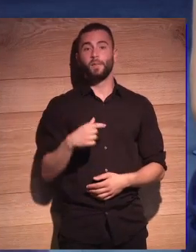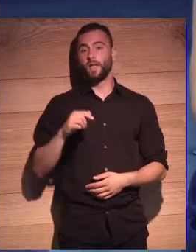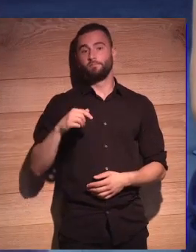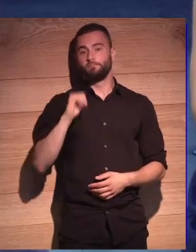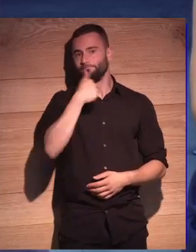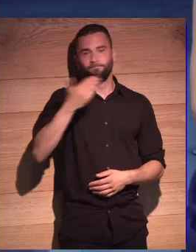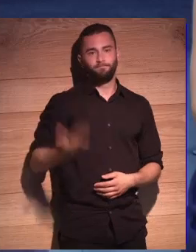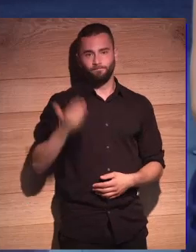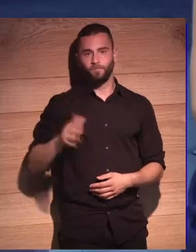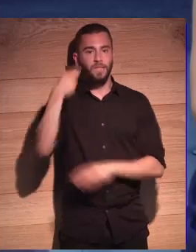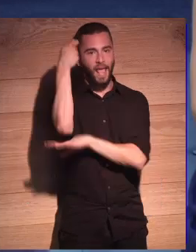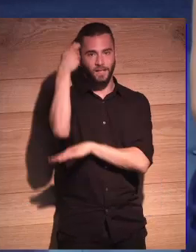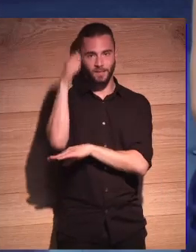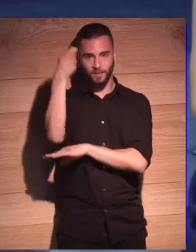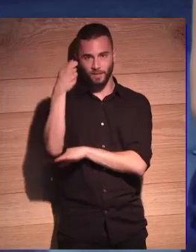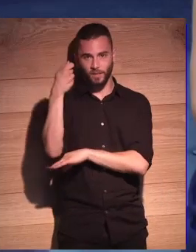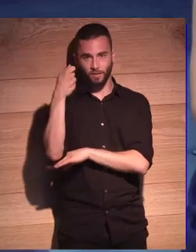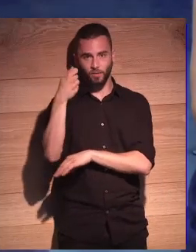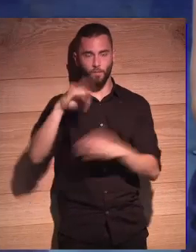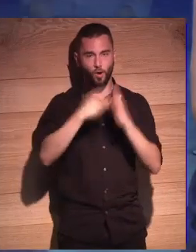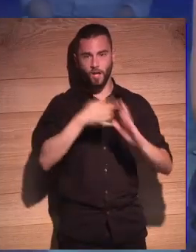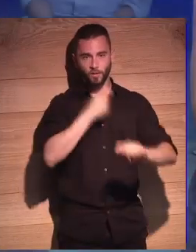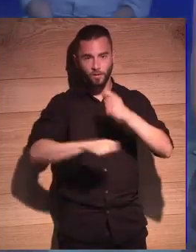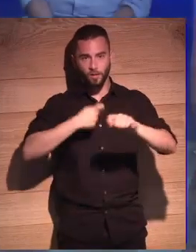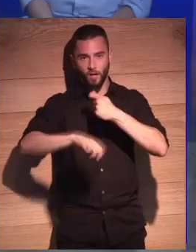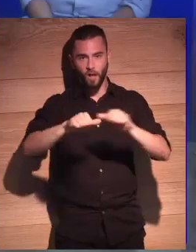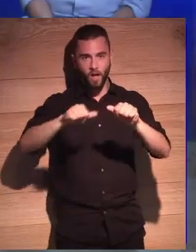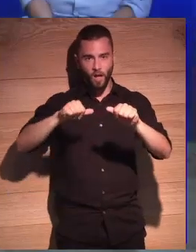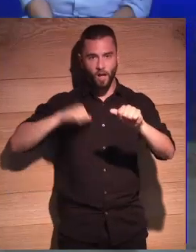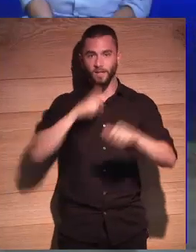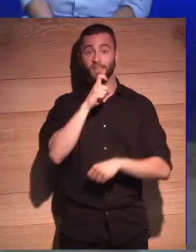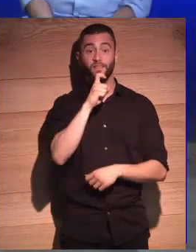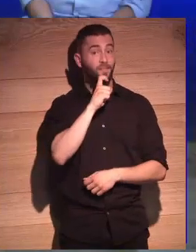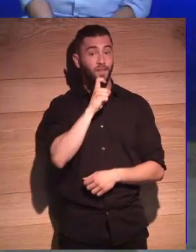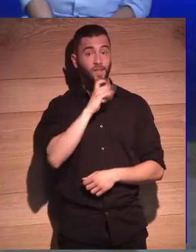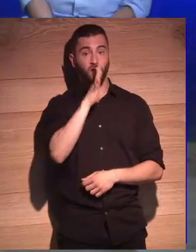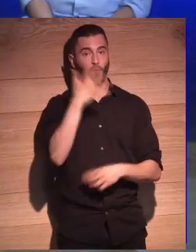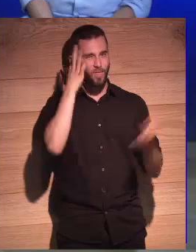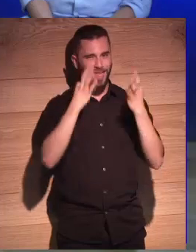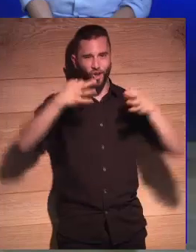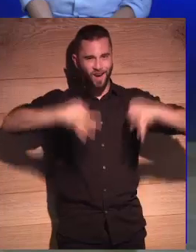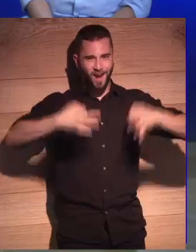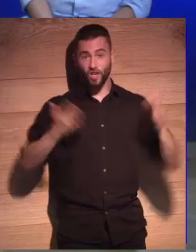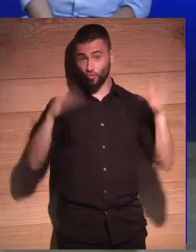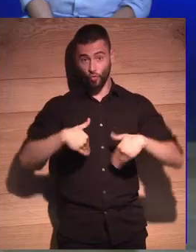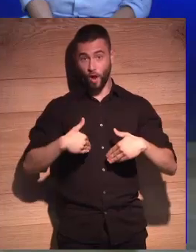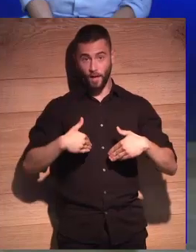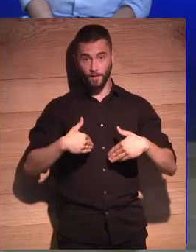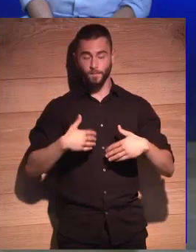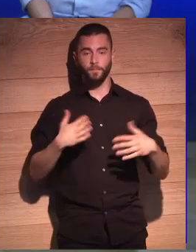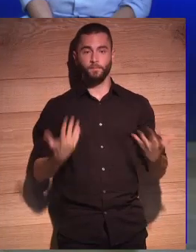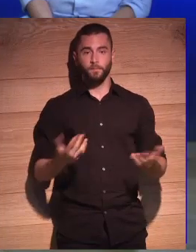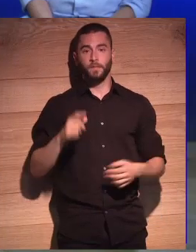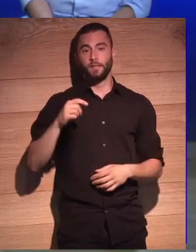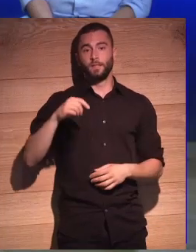And the success stories are also key to sell projects. Previously was very complex because we didn't have real